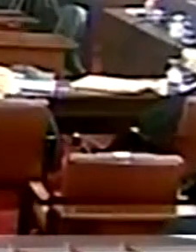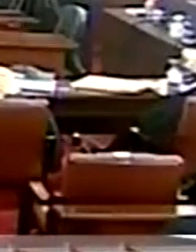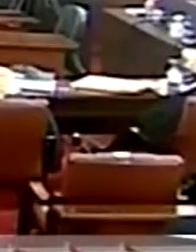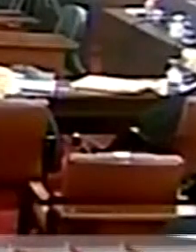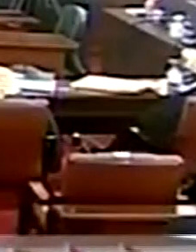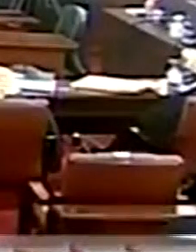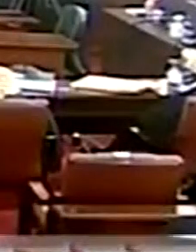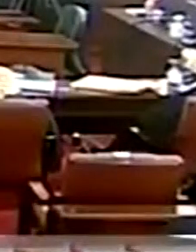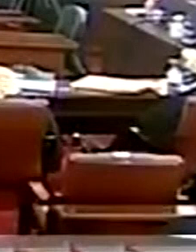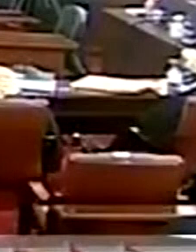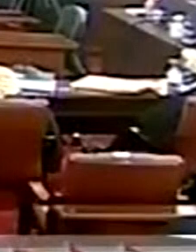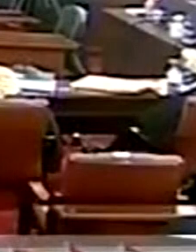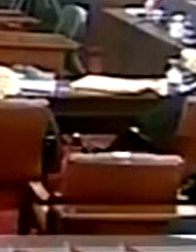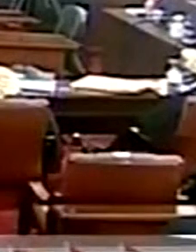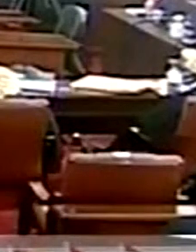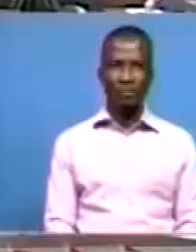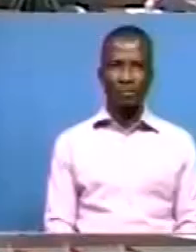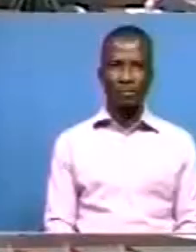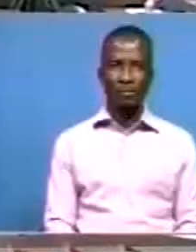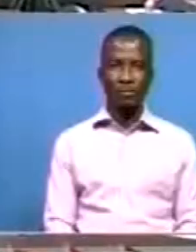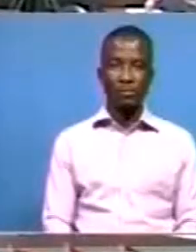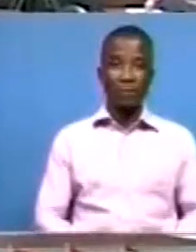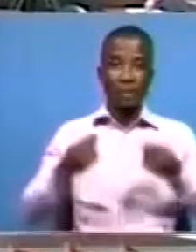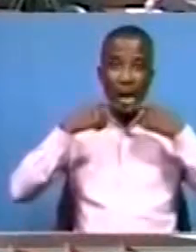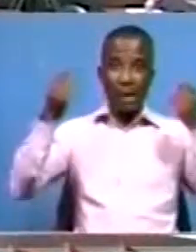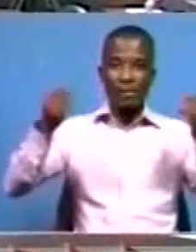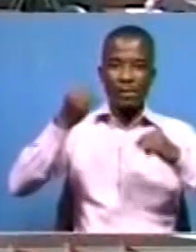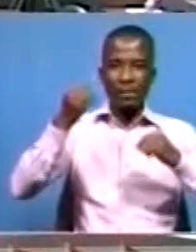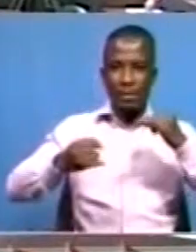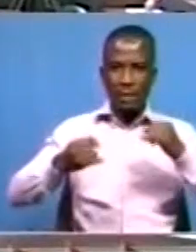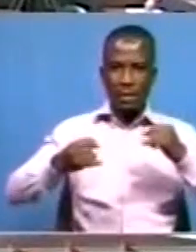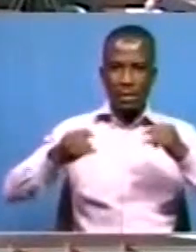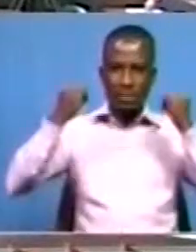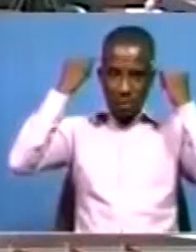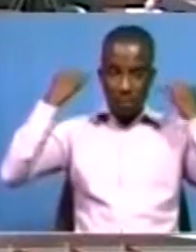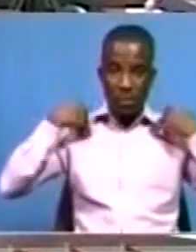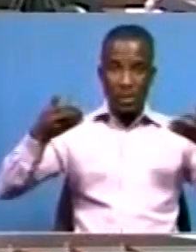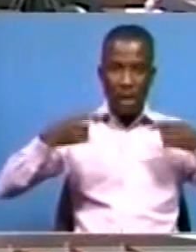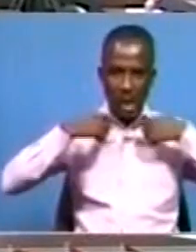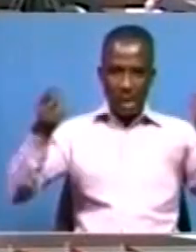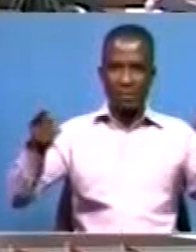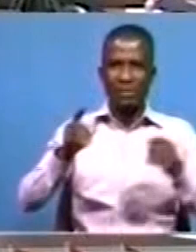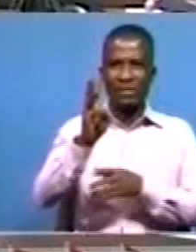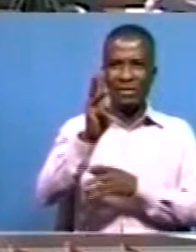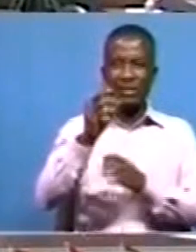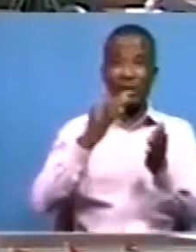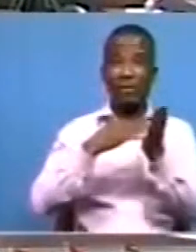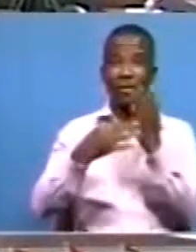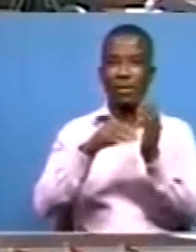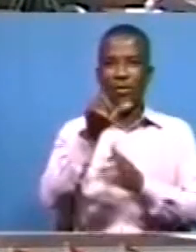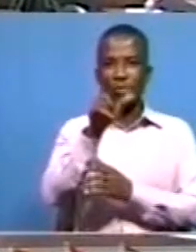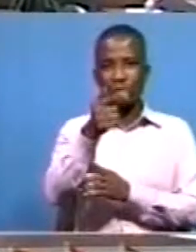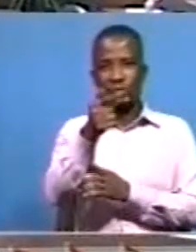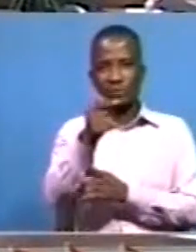This is an application for review of the ruling of the ordinary bench of this court dated 16 February